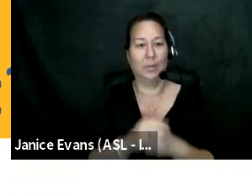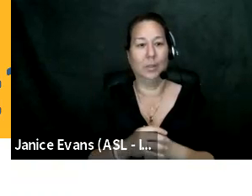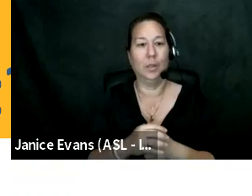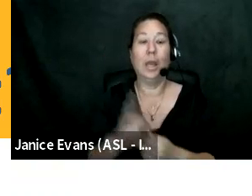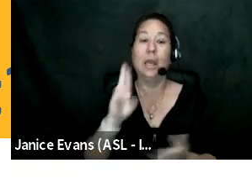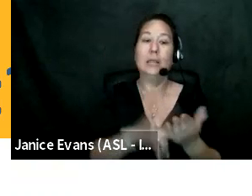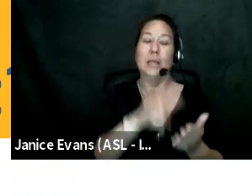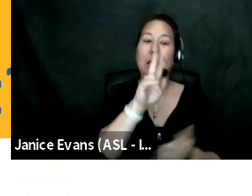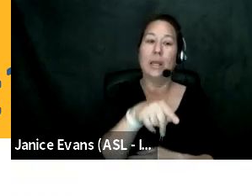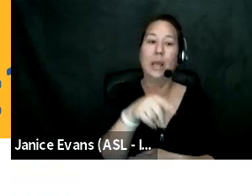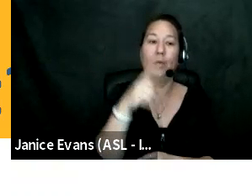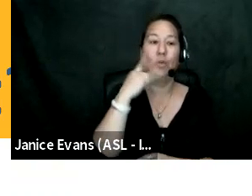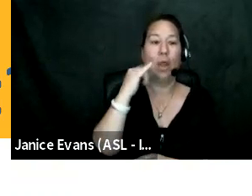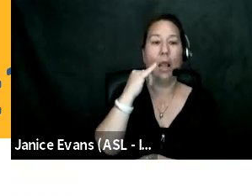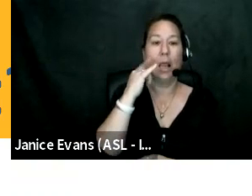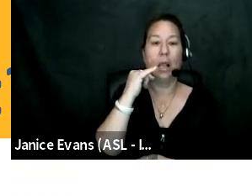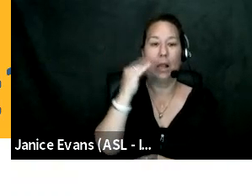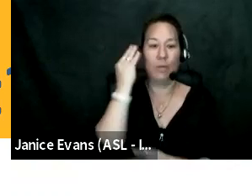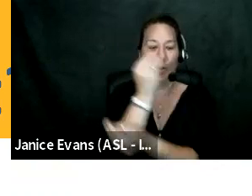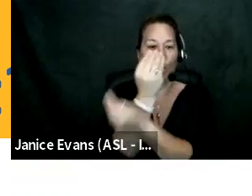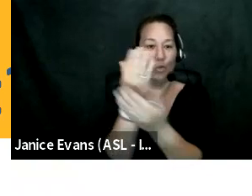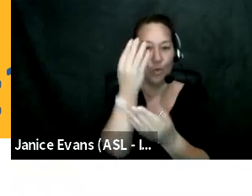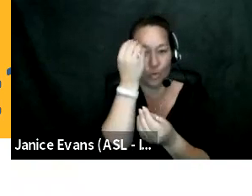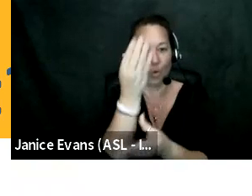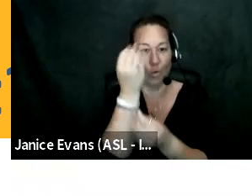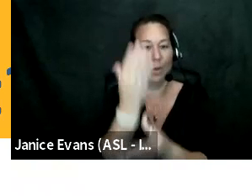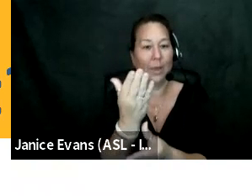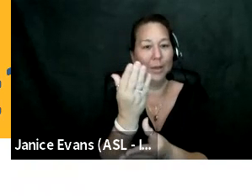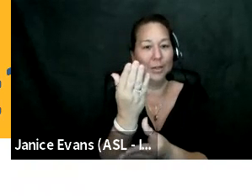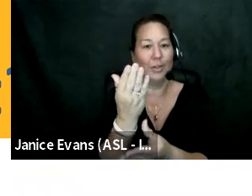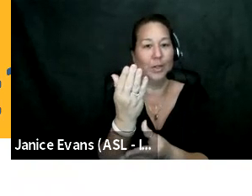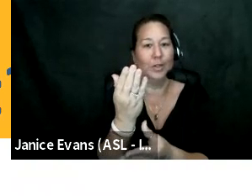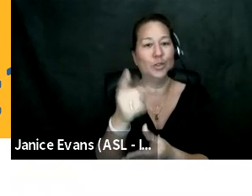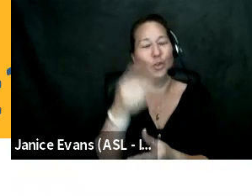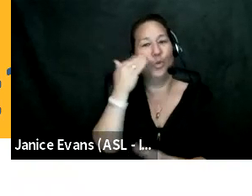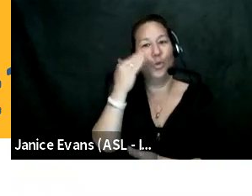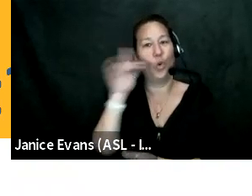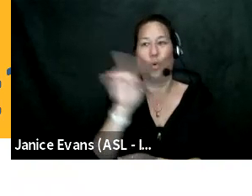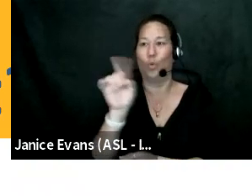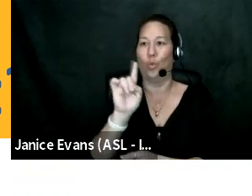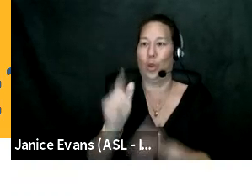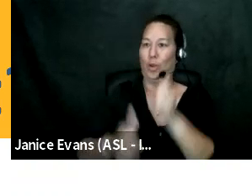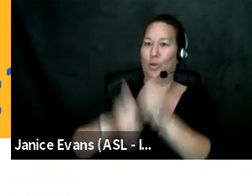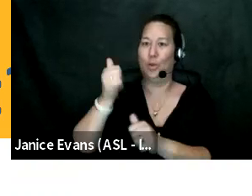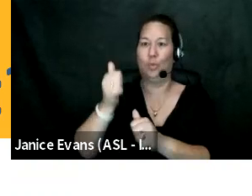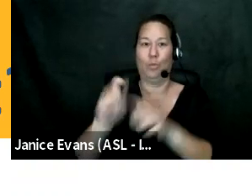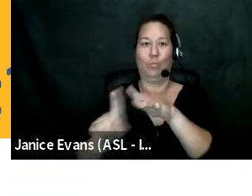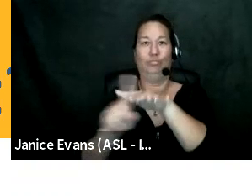last, if you are traveling, please follow the CDC travel recommendations for